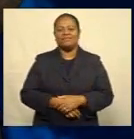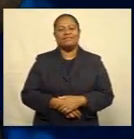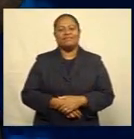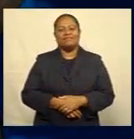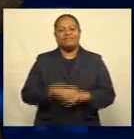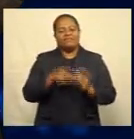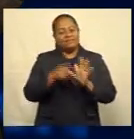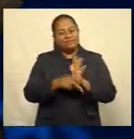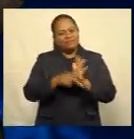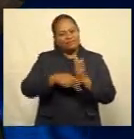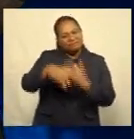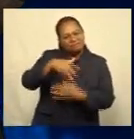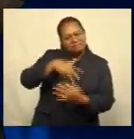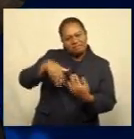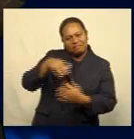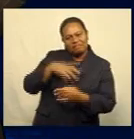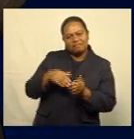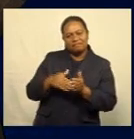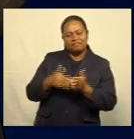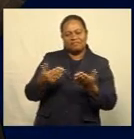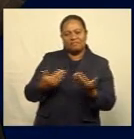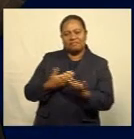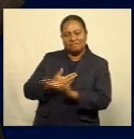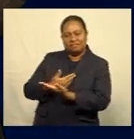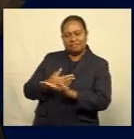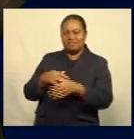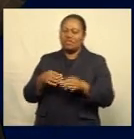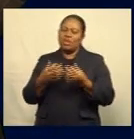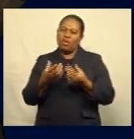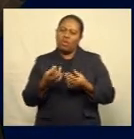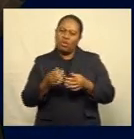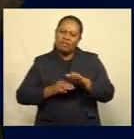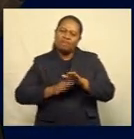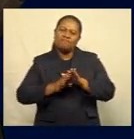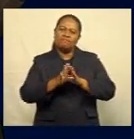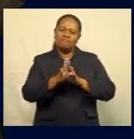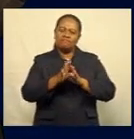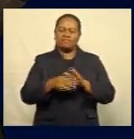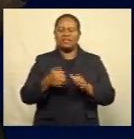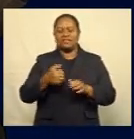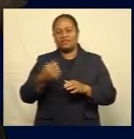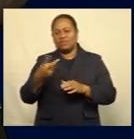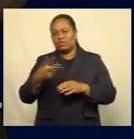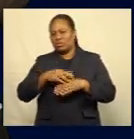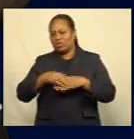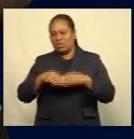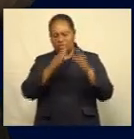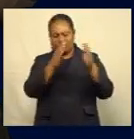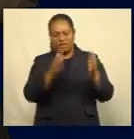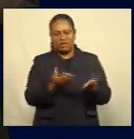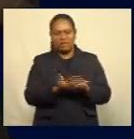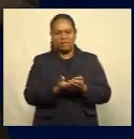were mixed on the commodities market. Oil rose a few cents, approaching $62 a barrel. Gold dropped a few dollars at